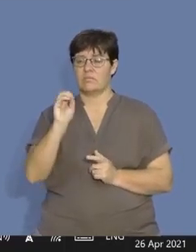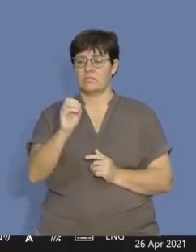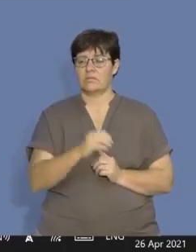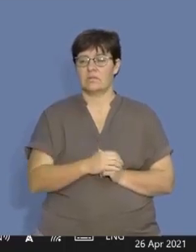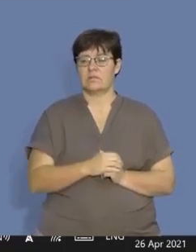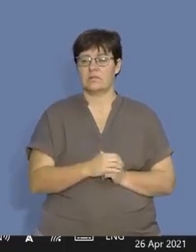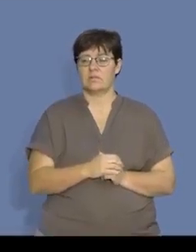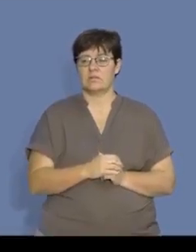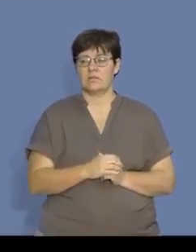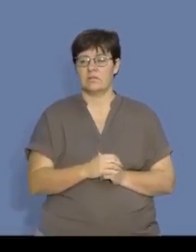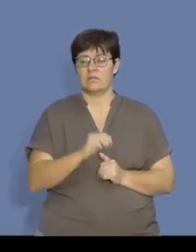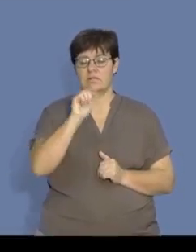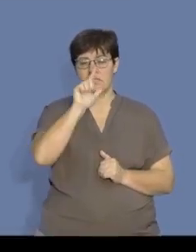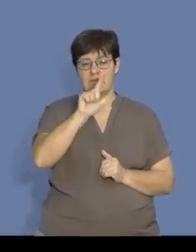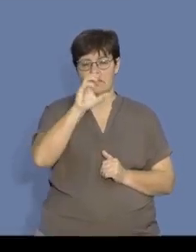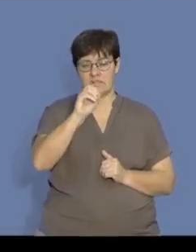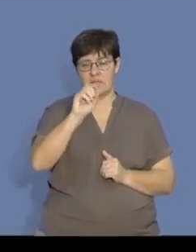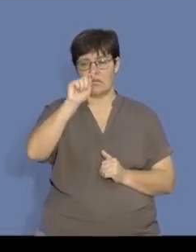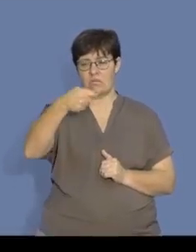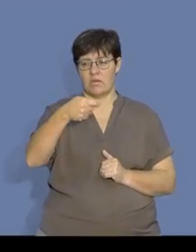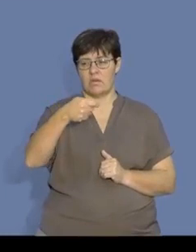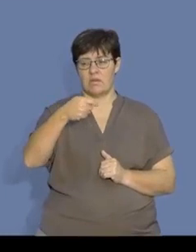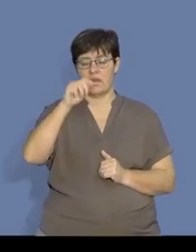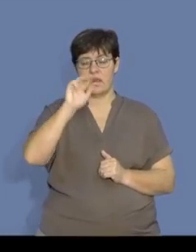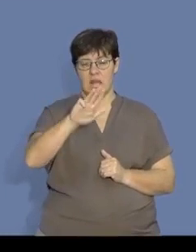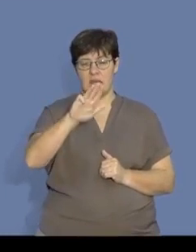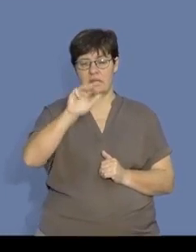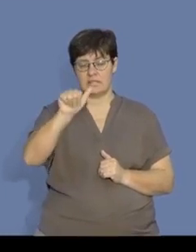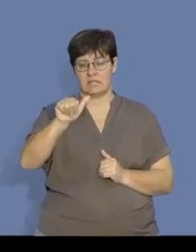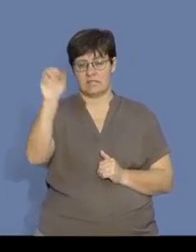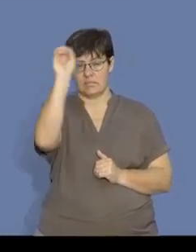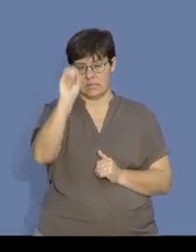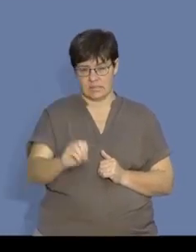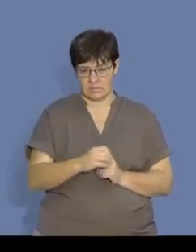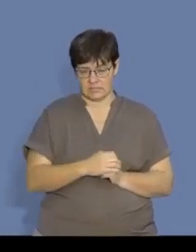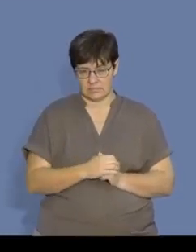70,96%. So let's just write that down. Okay, so